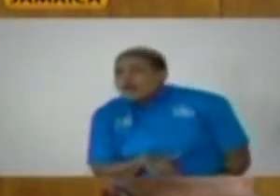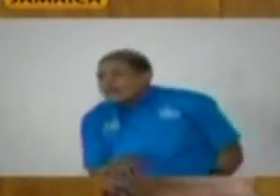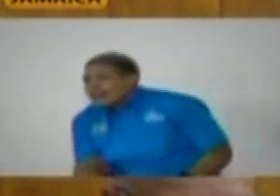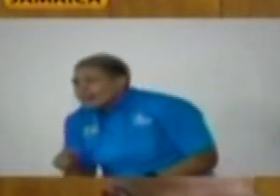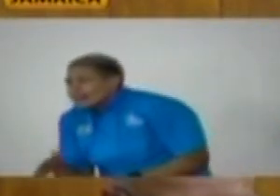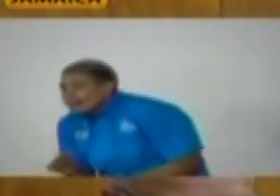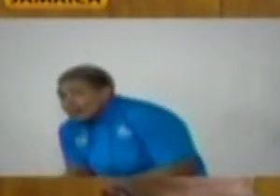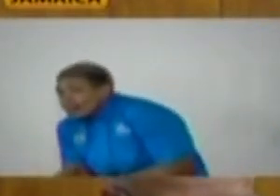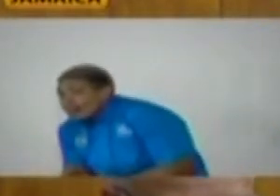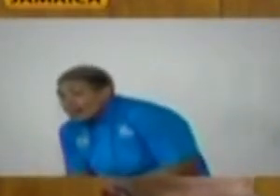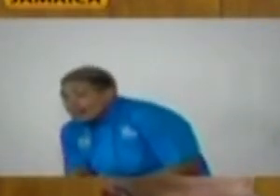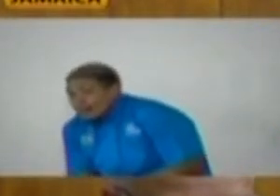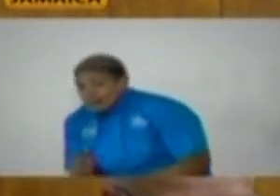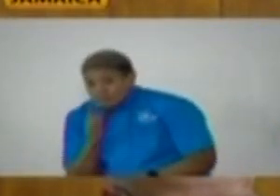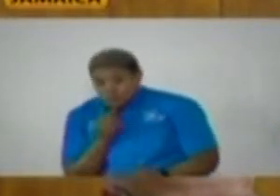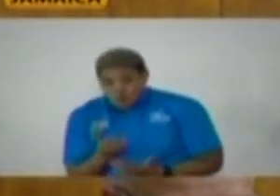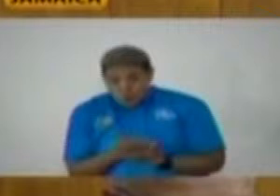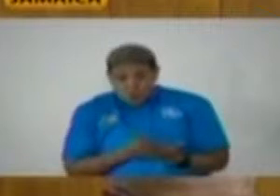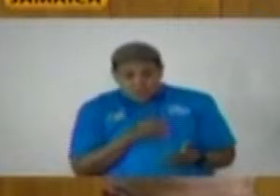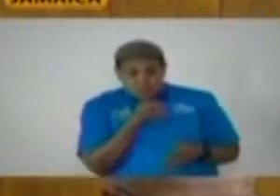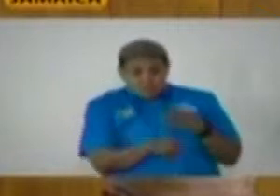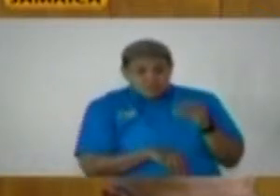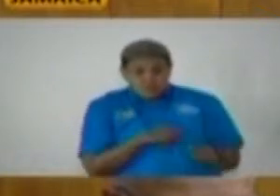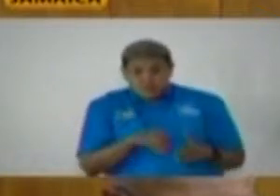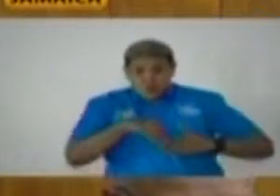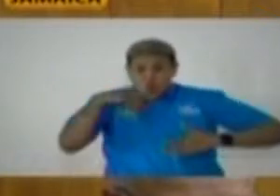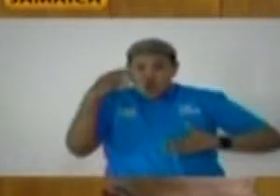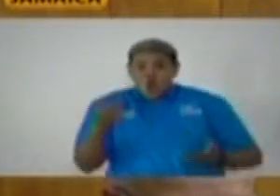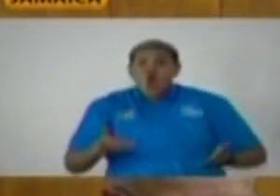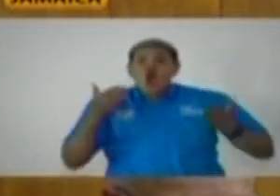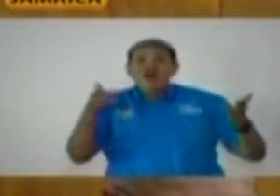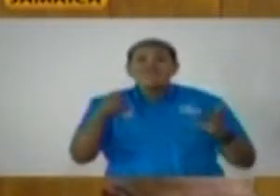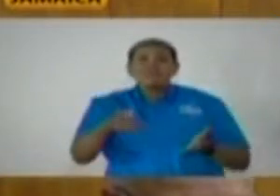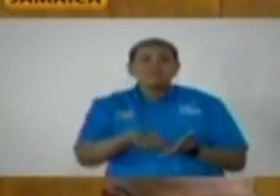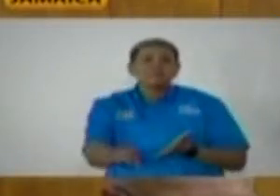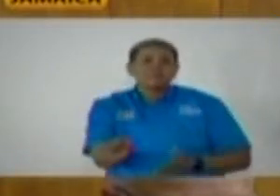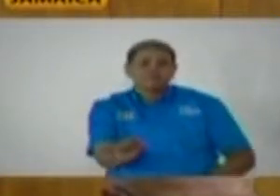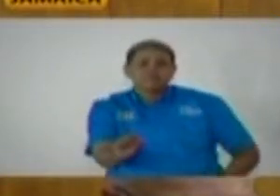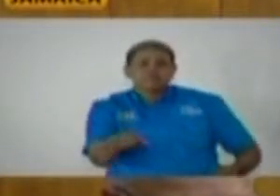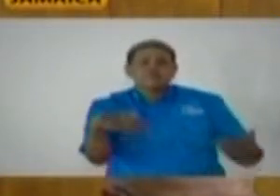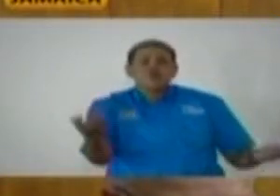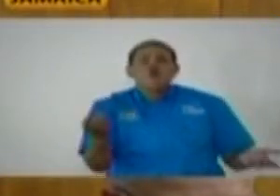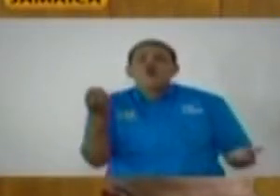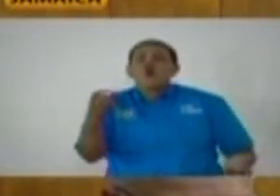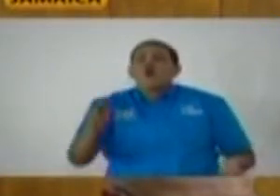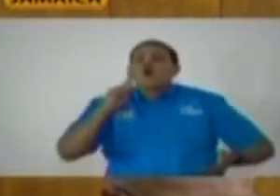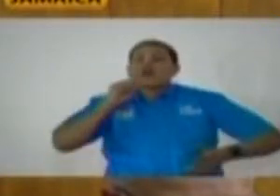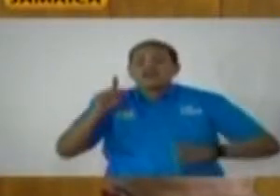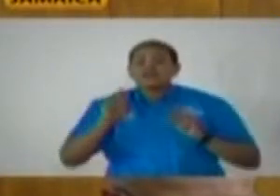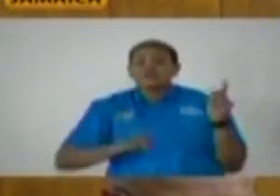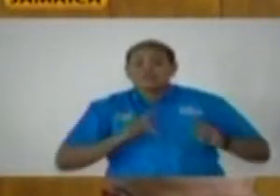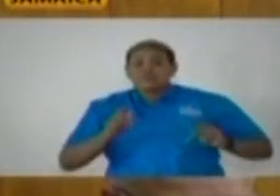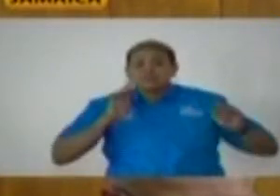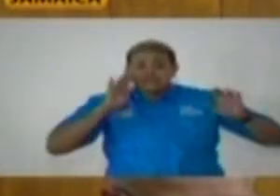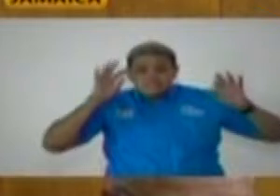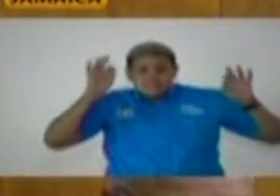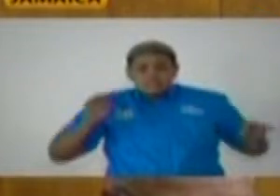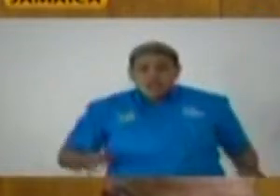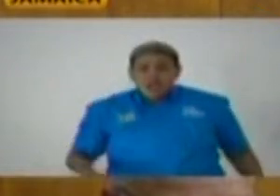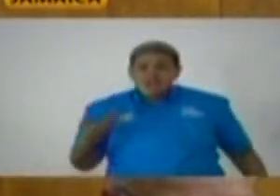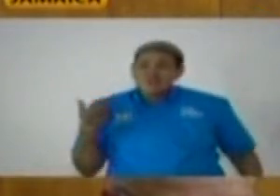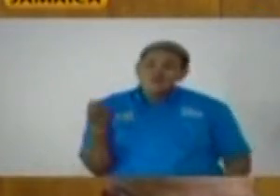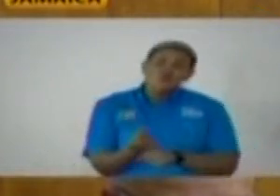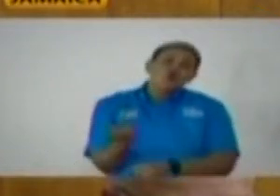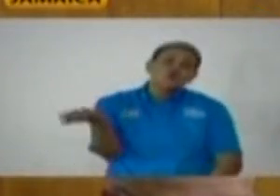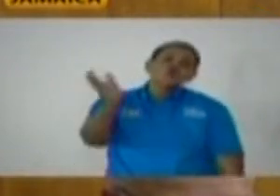understand, are the wages that are being offered to persons too low? Or have people made a decision that they're not going to